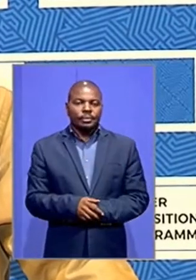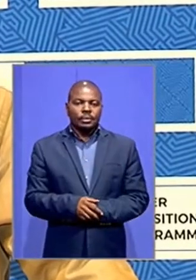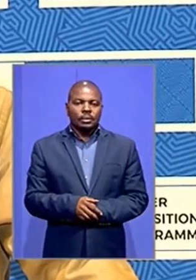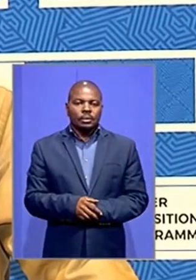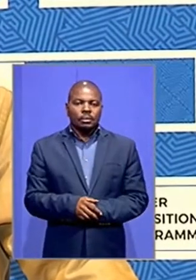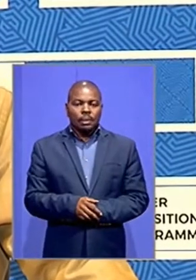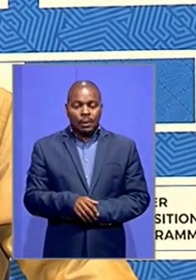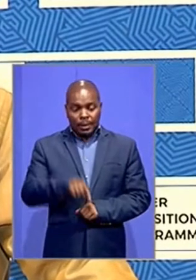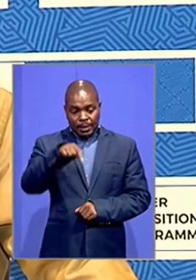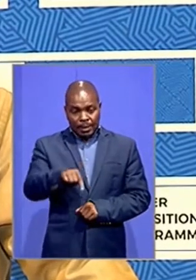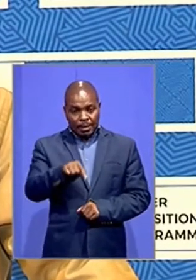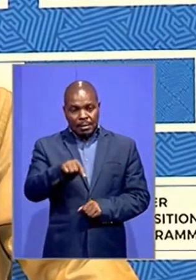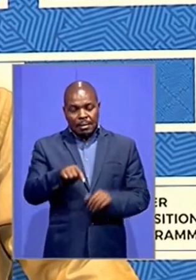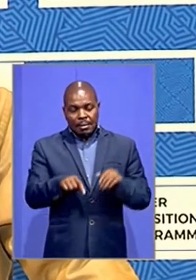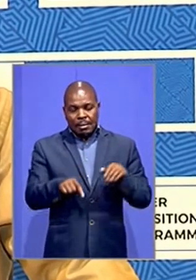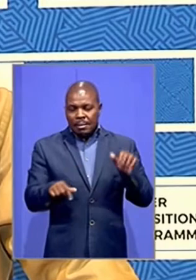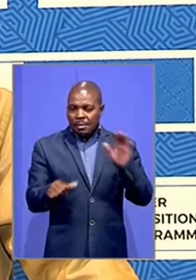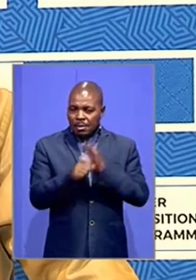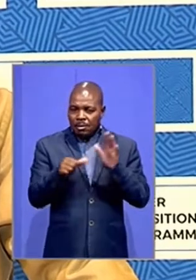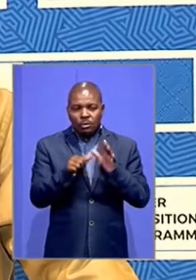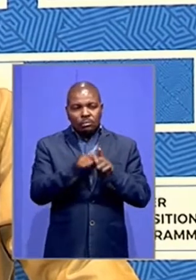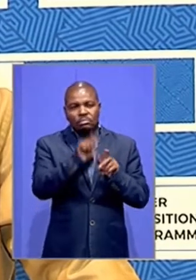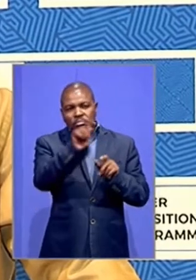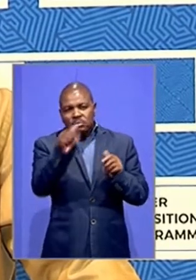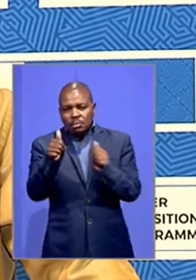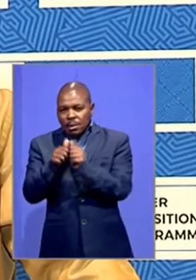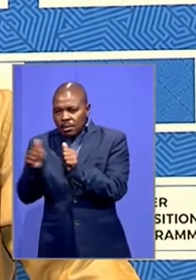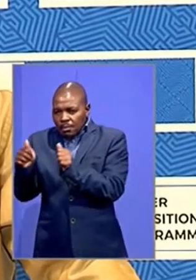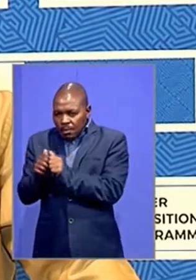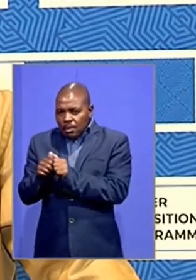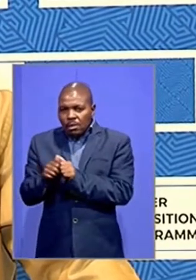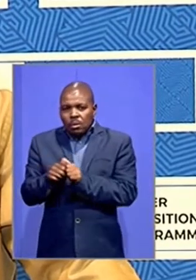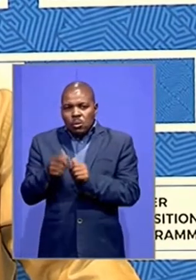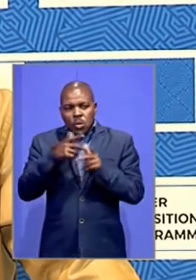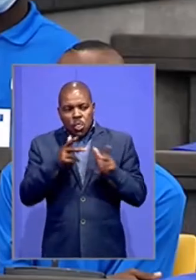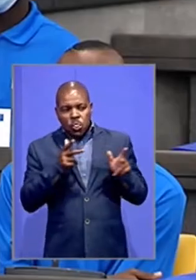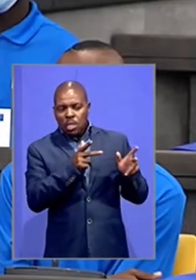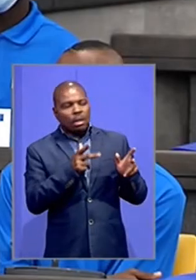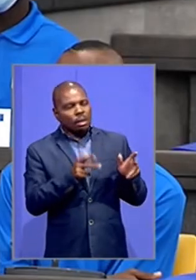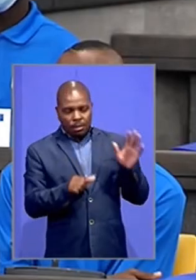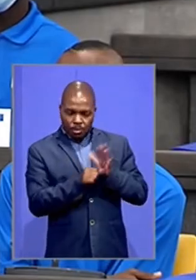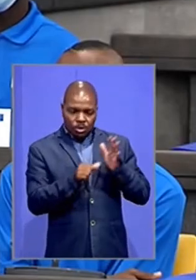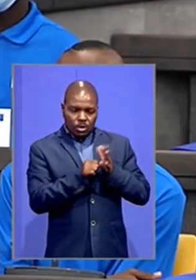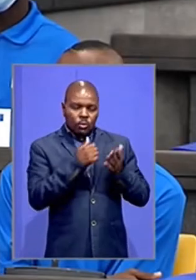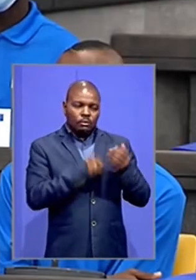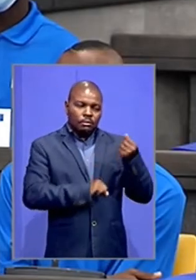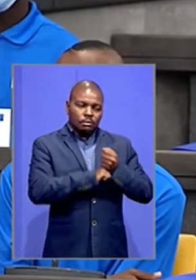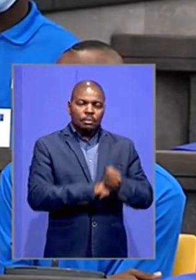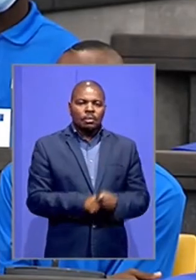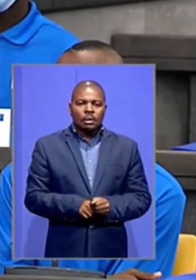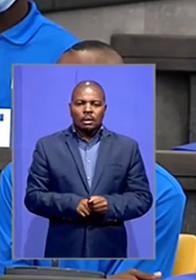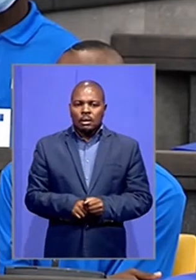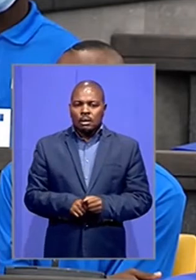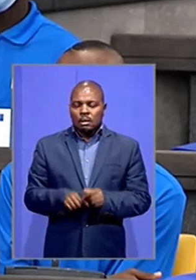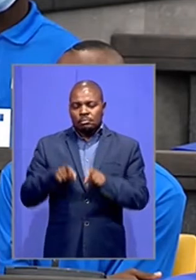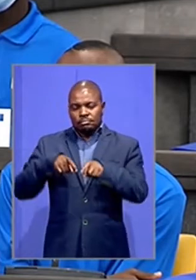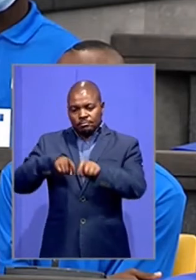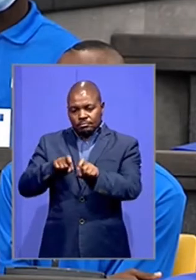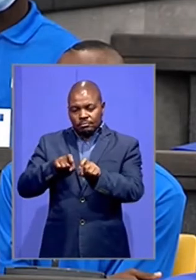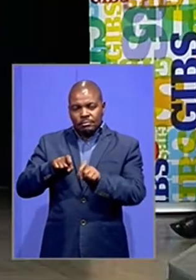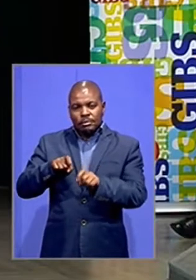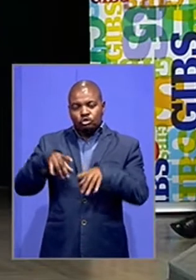these important stakeholders in our industry cannot be left without being given support. Modulasetulo wa Liki o ile a hatella bohlokwa ba